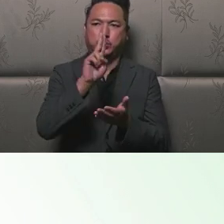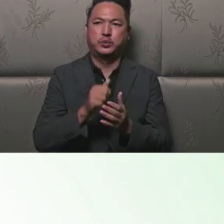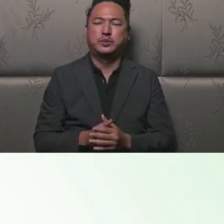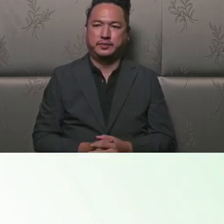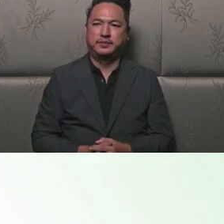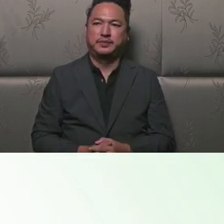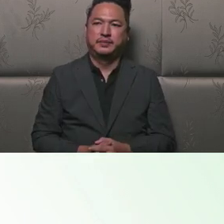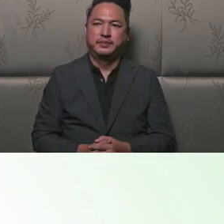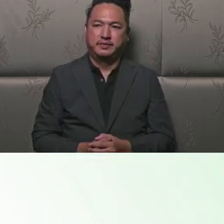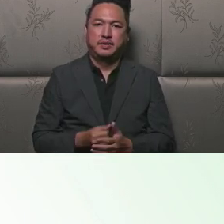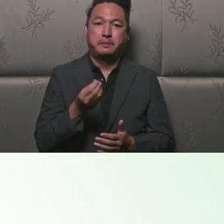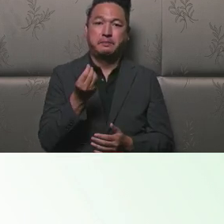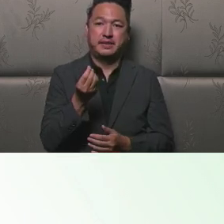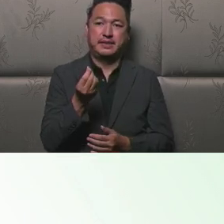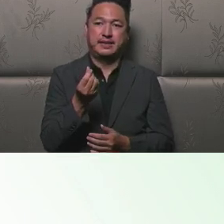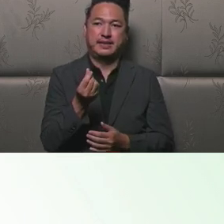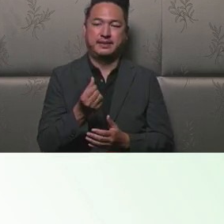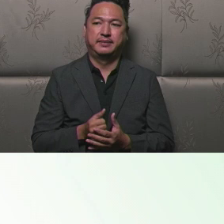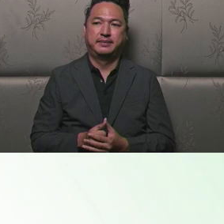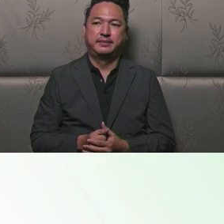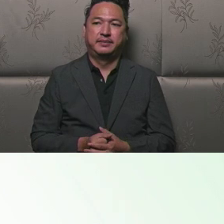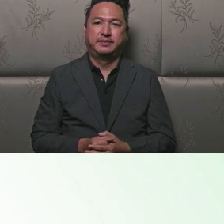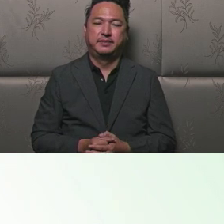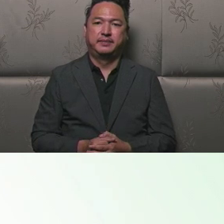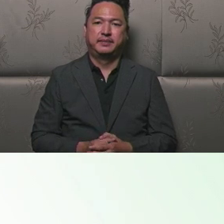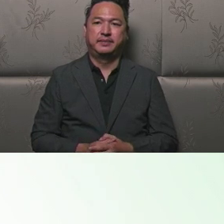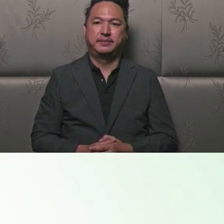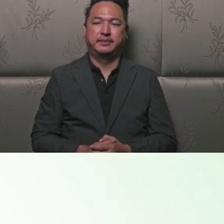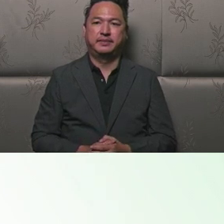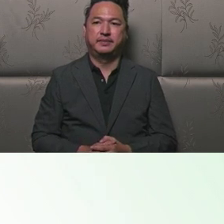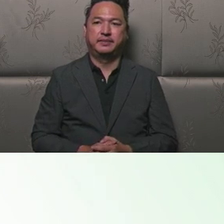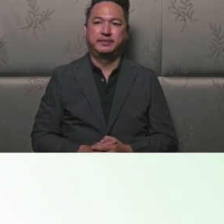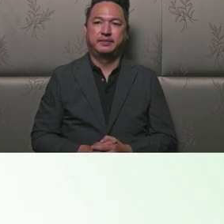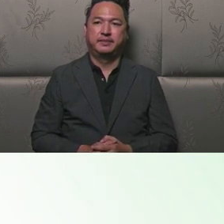let's see, it costs